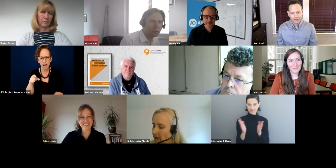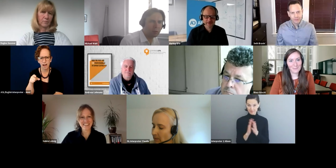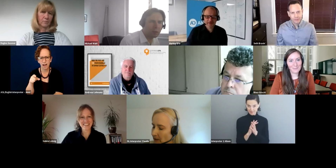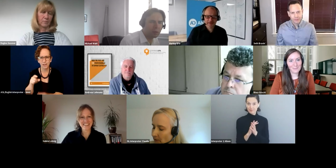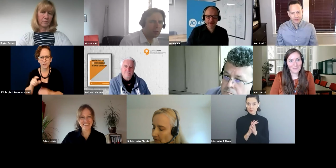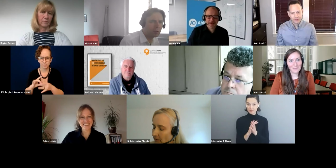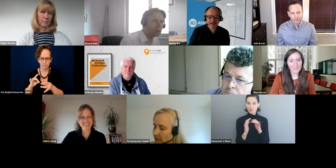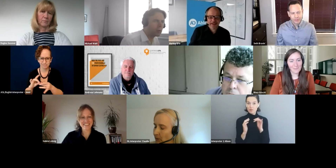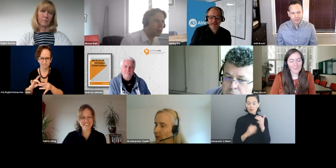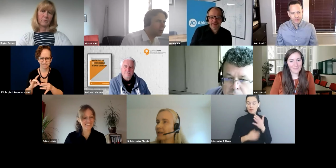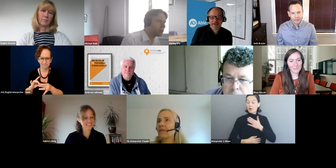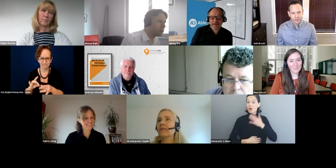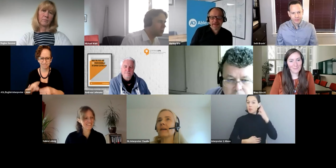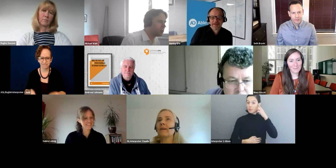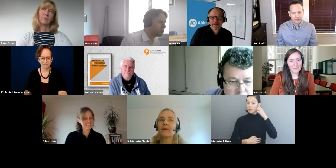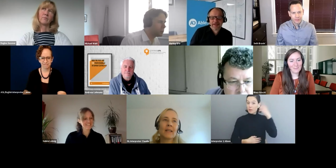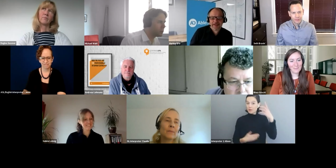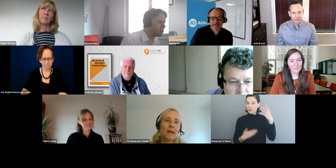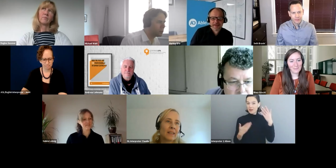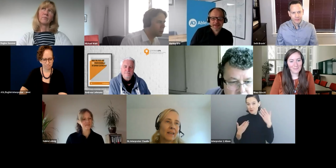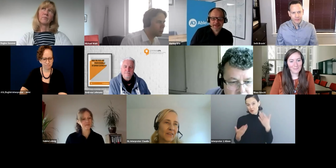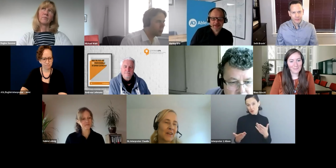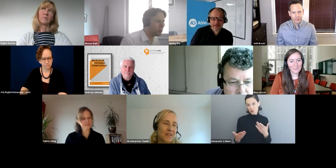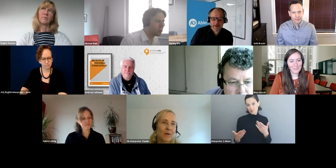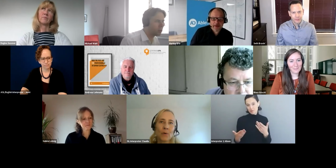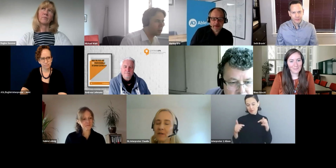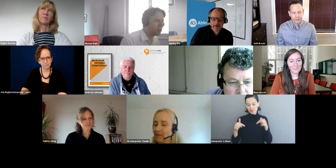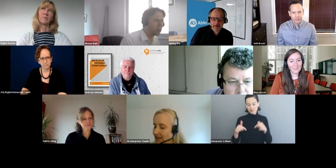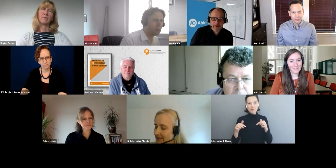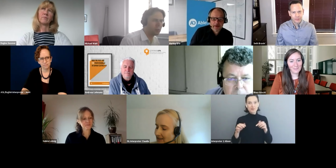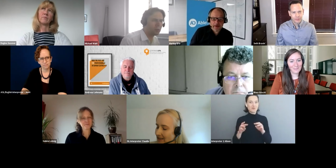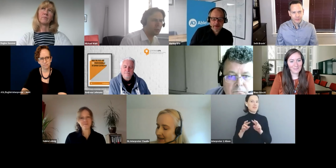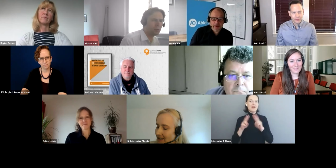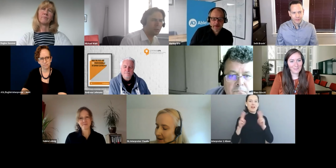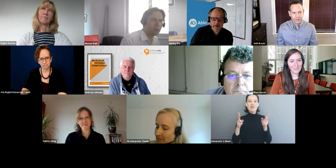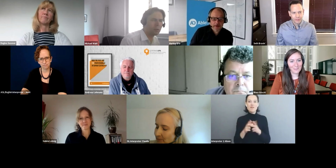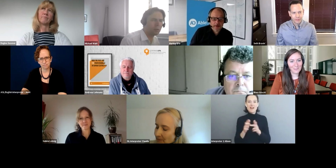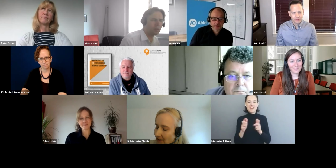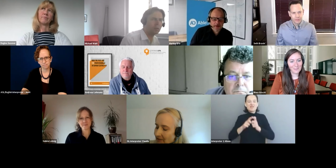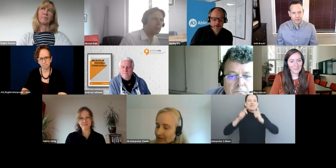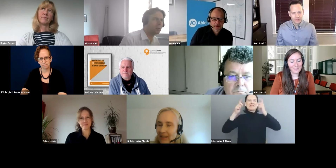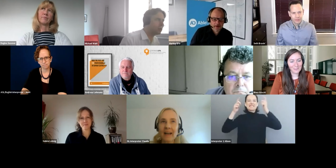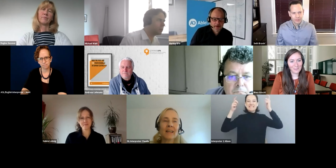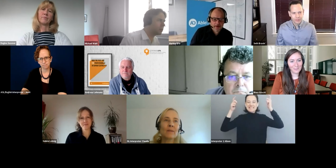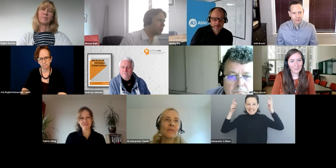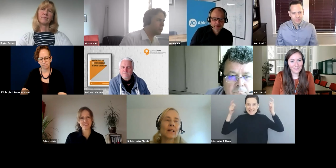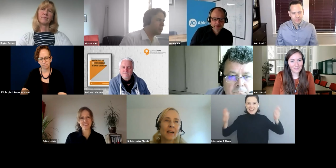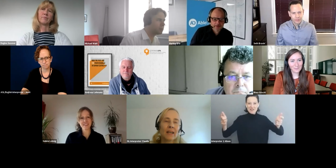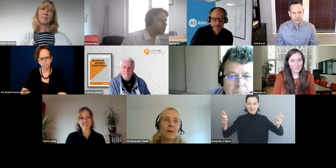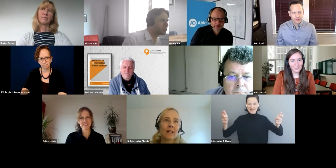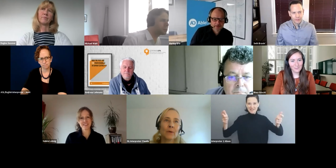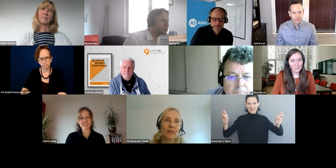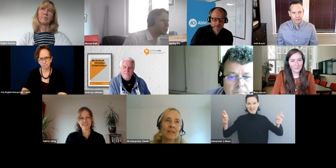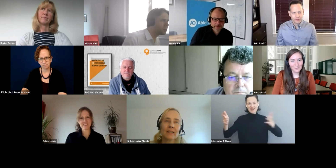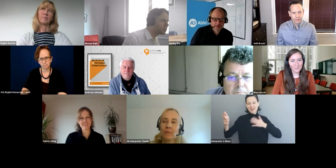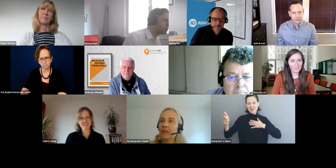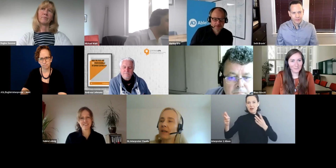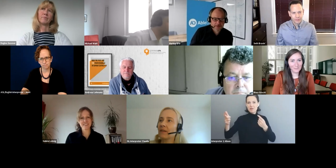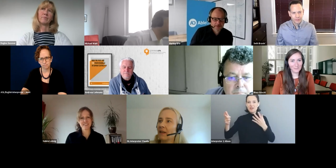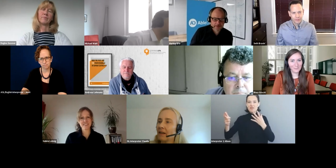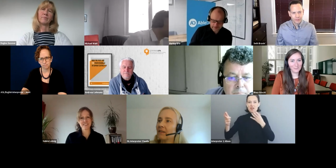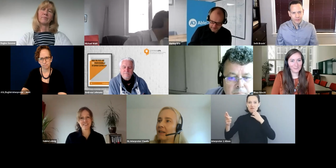Nach meiner Meinung ist es so, dass wir leben ja in einer sehr, sehr großen Welt, dass ich sie eigentlich ein bisschen kleiner machen möchte.